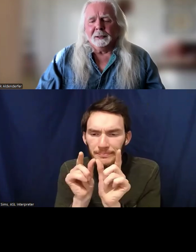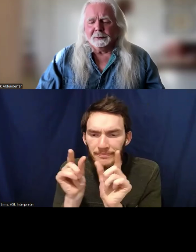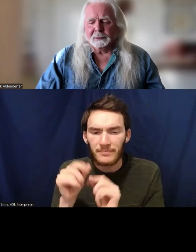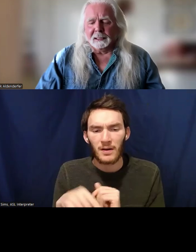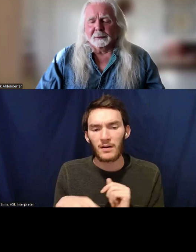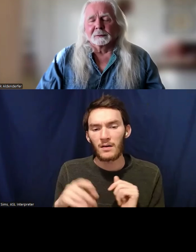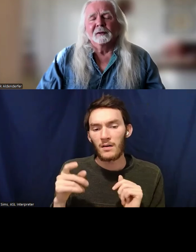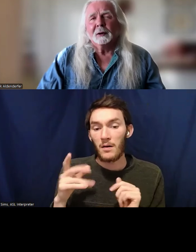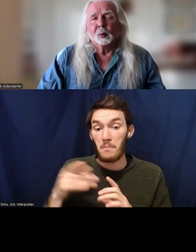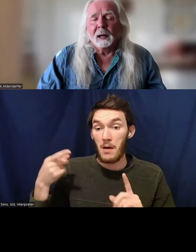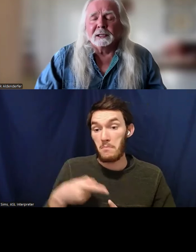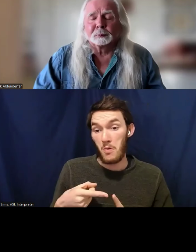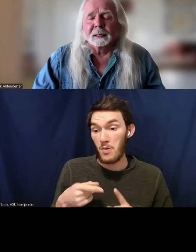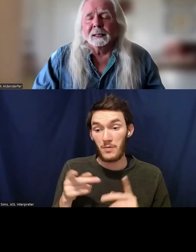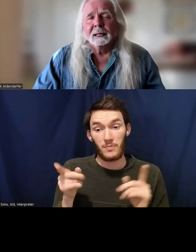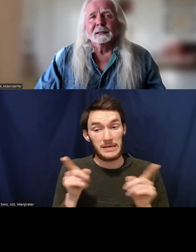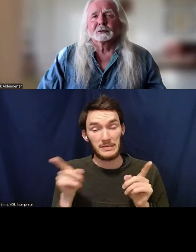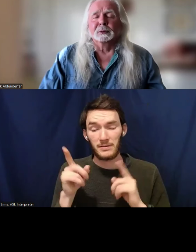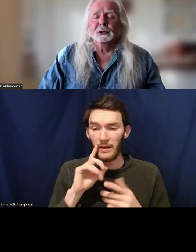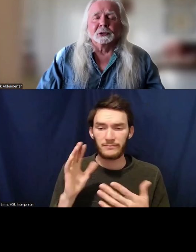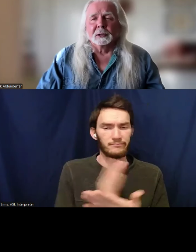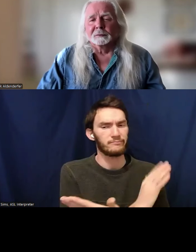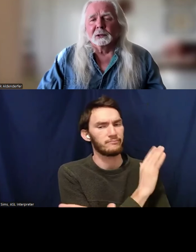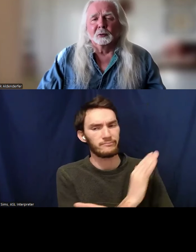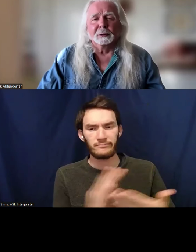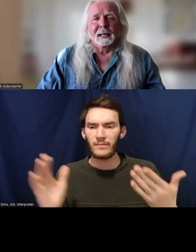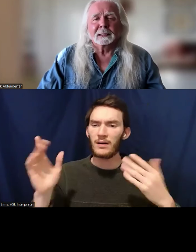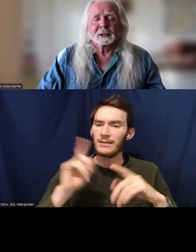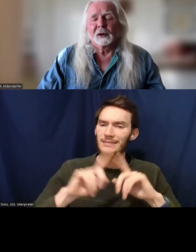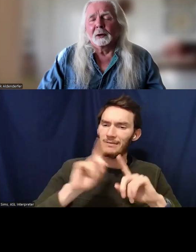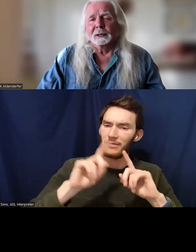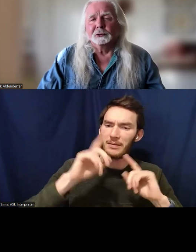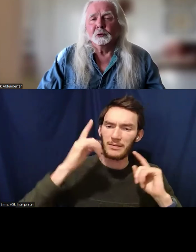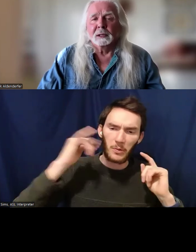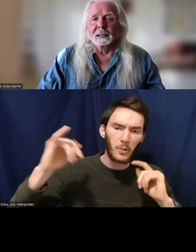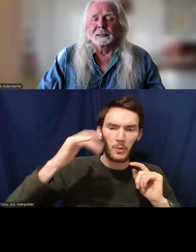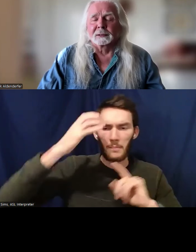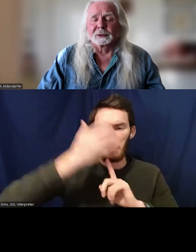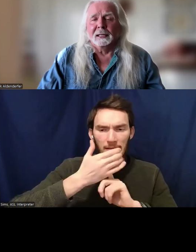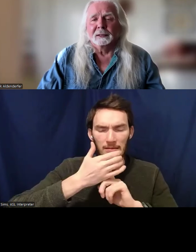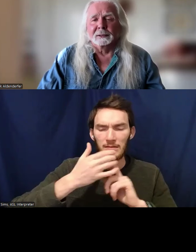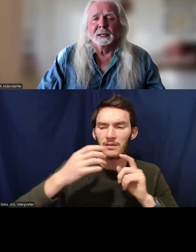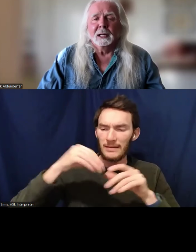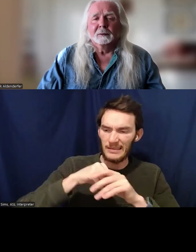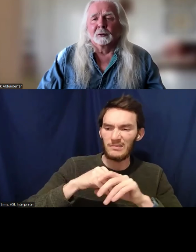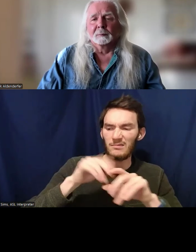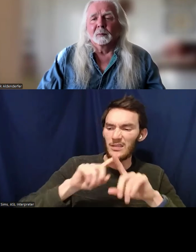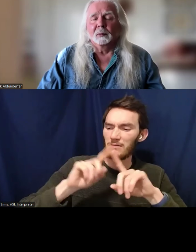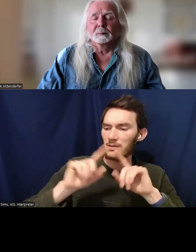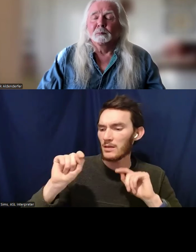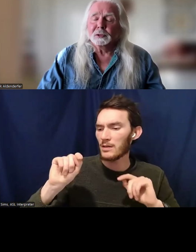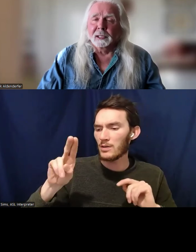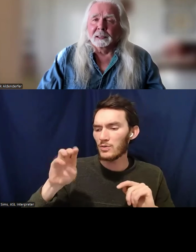point here is that there's a very widespread distribution of golden masks found in tomb contexts like this,